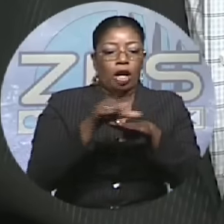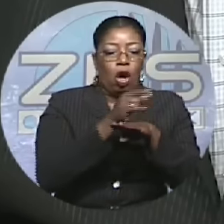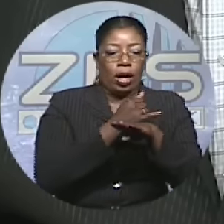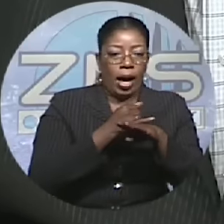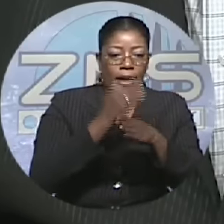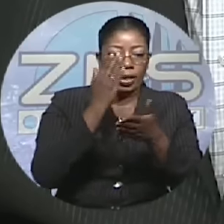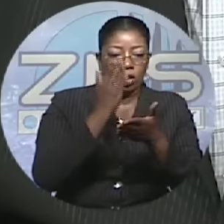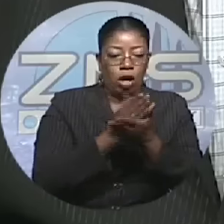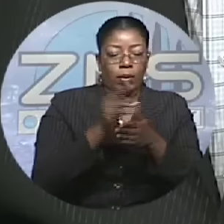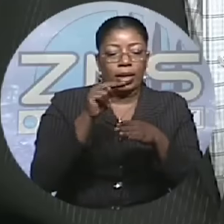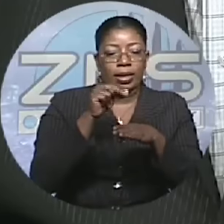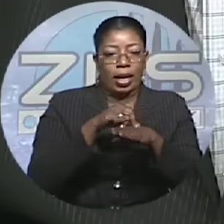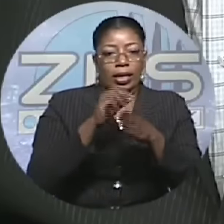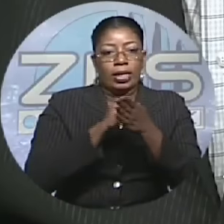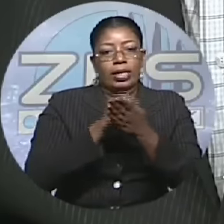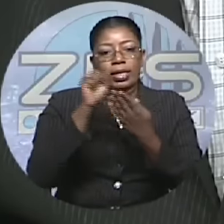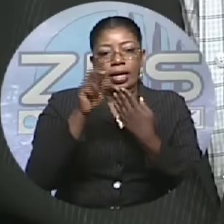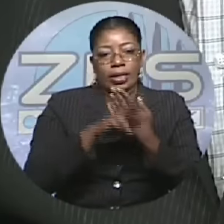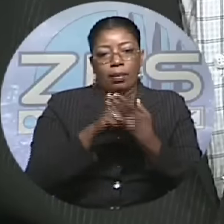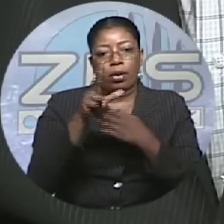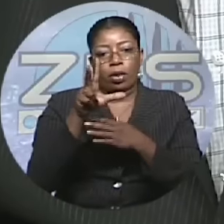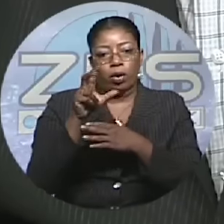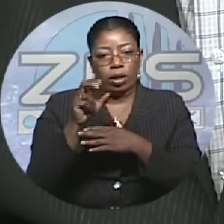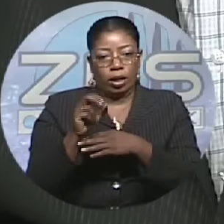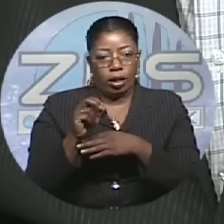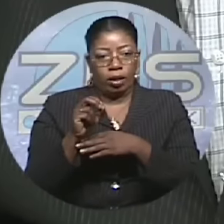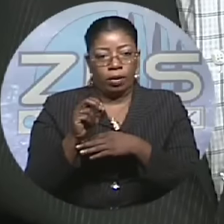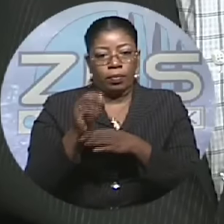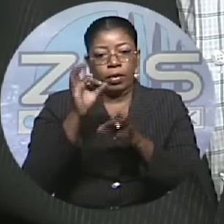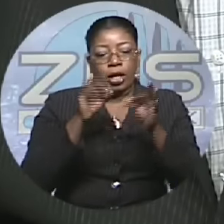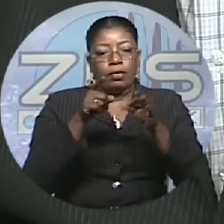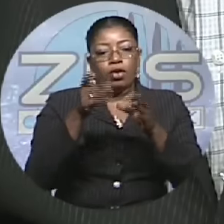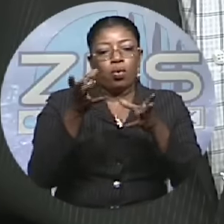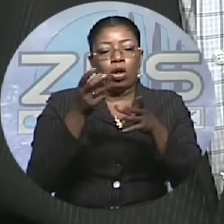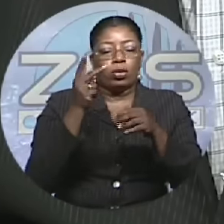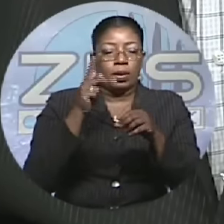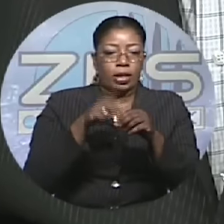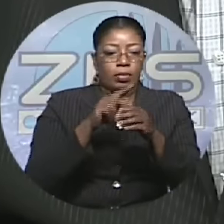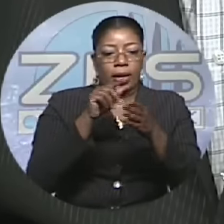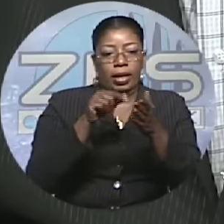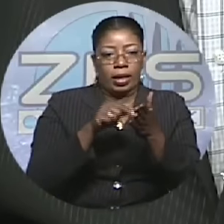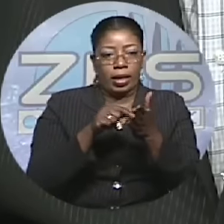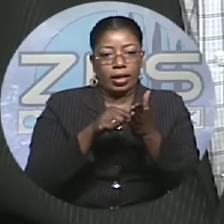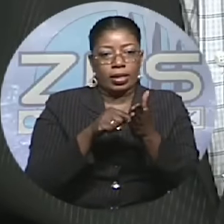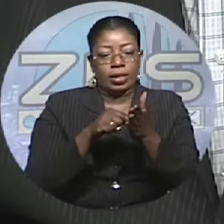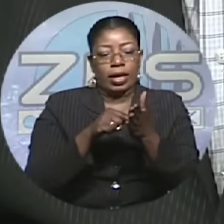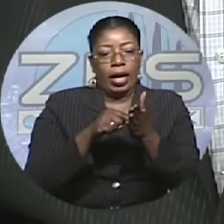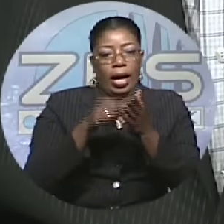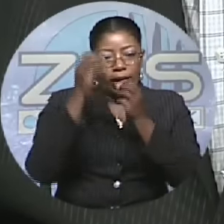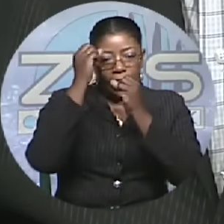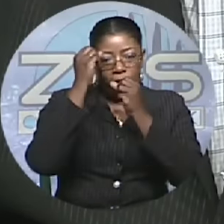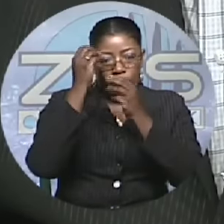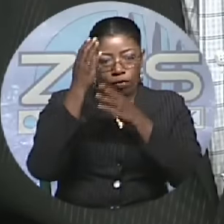and end in New Providence on September 30th. Now, if you want to participate, you can email your details at